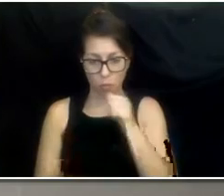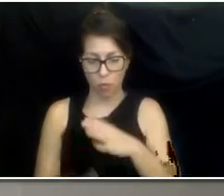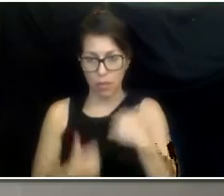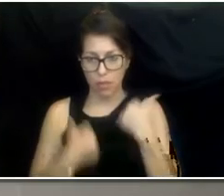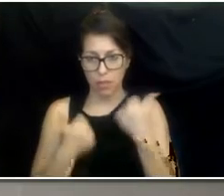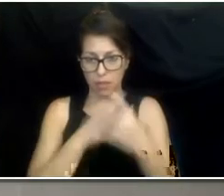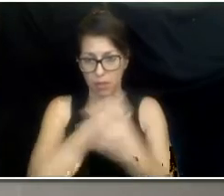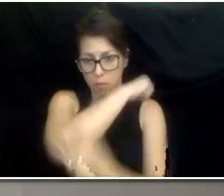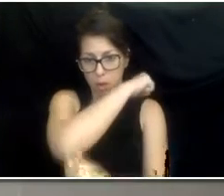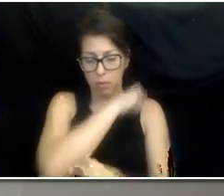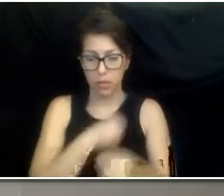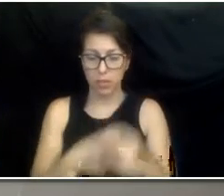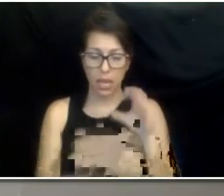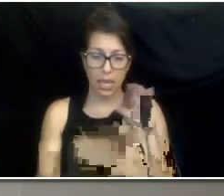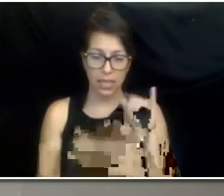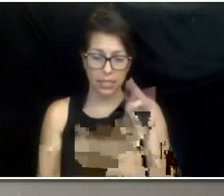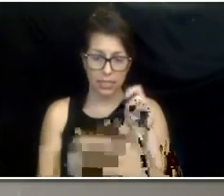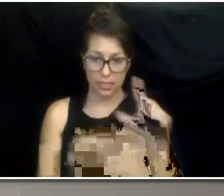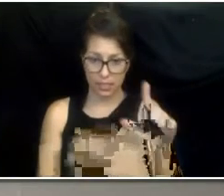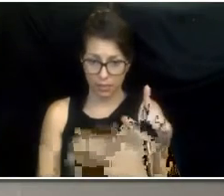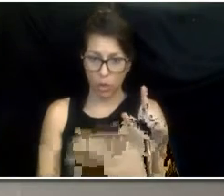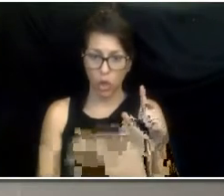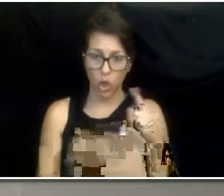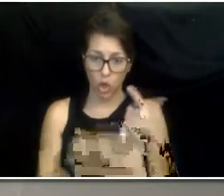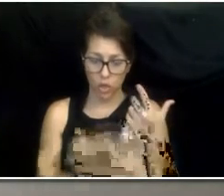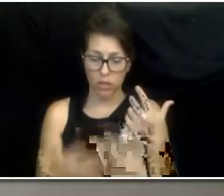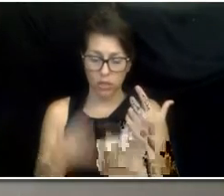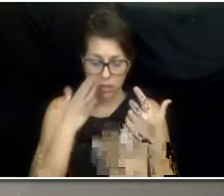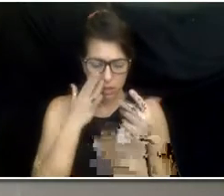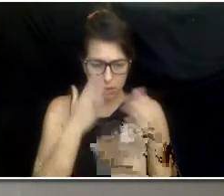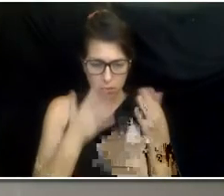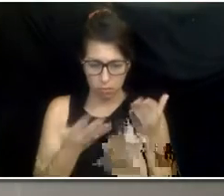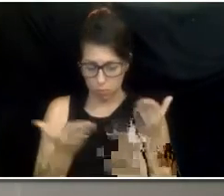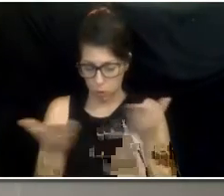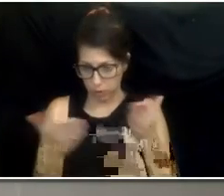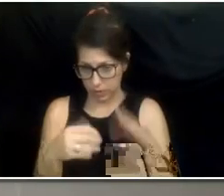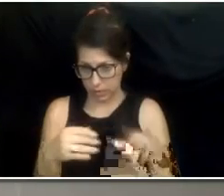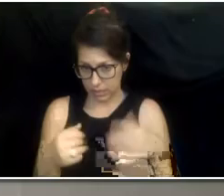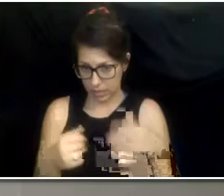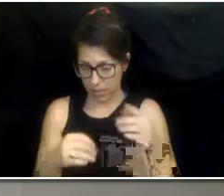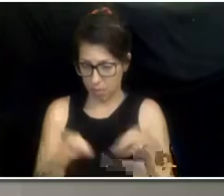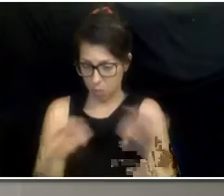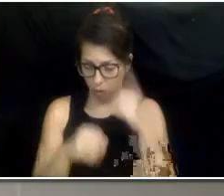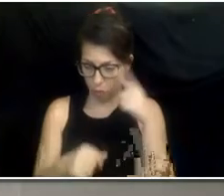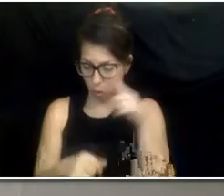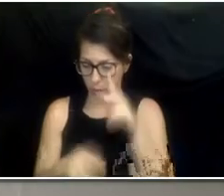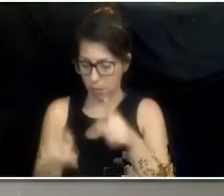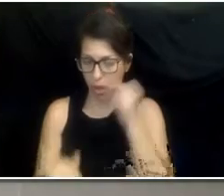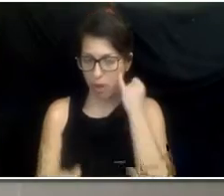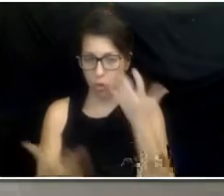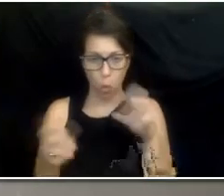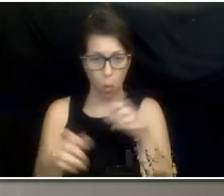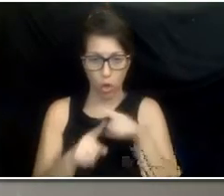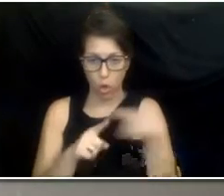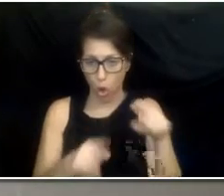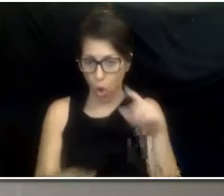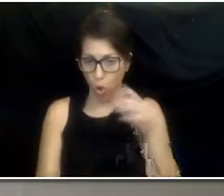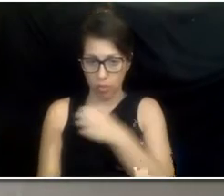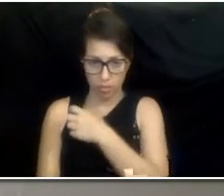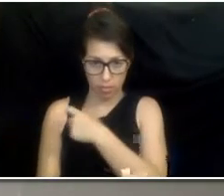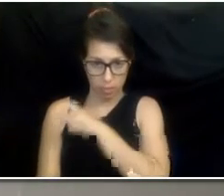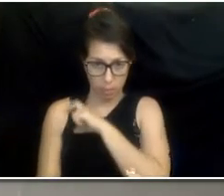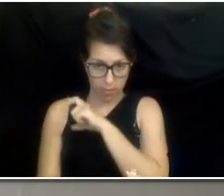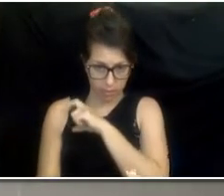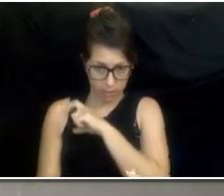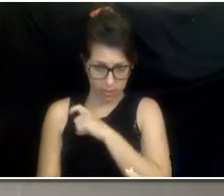than ever most of our clients come to us through referrals from the courts the fjcs and our colleagues all of these systems are still up and